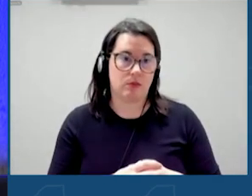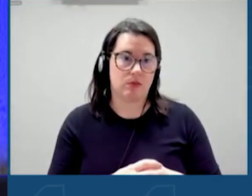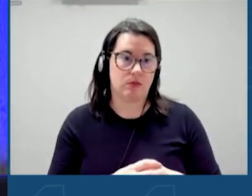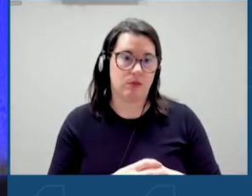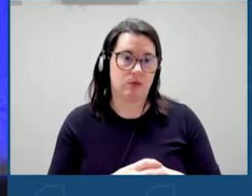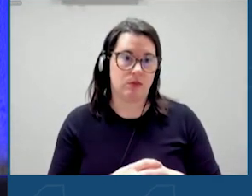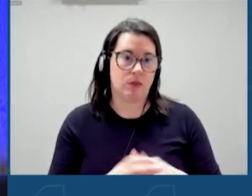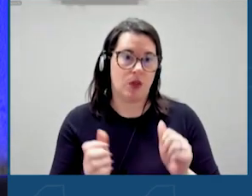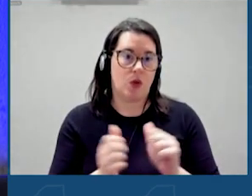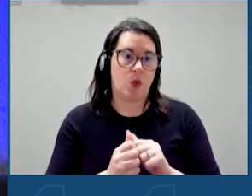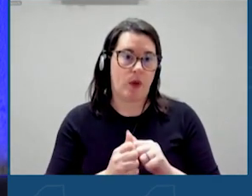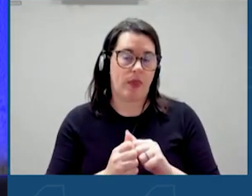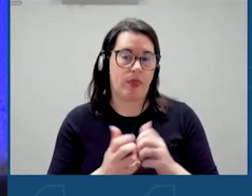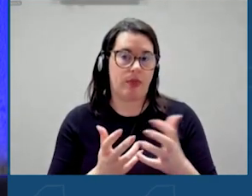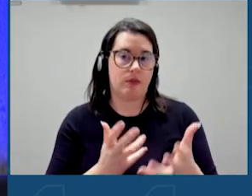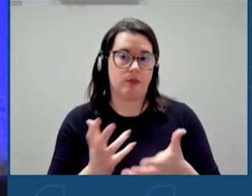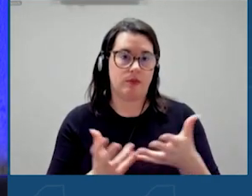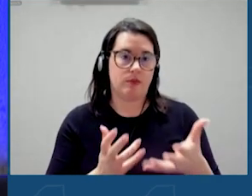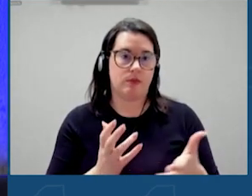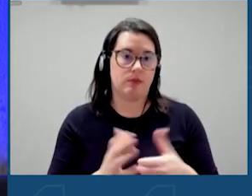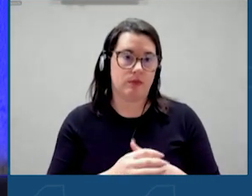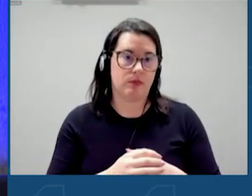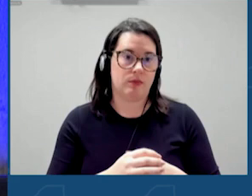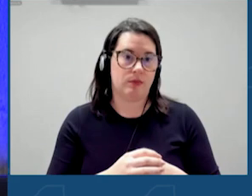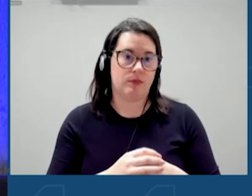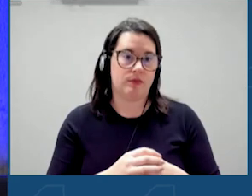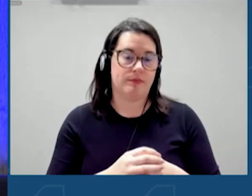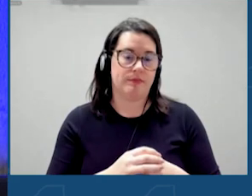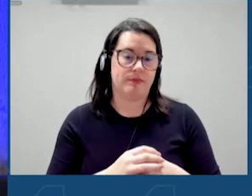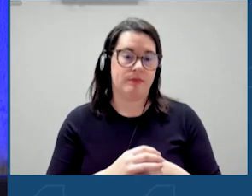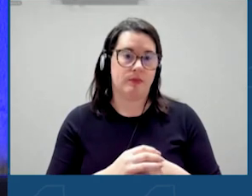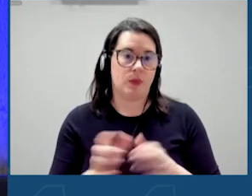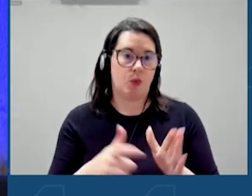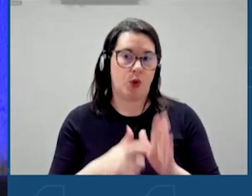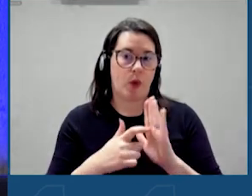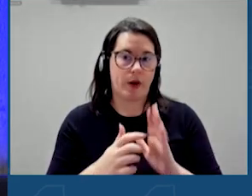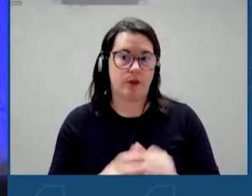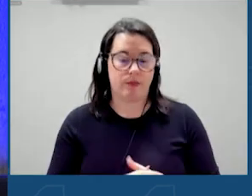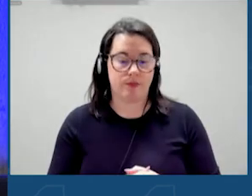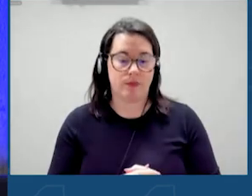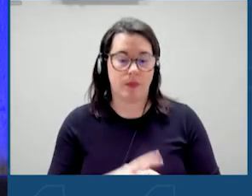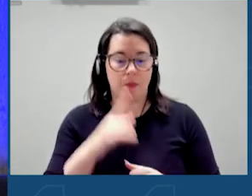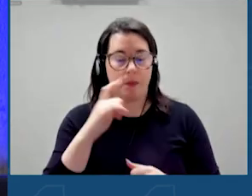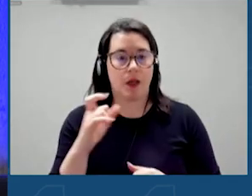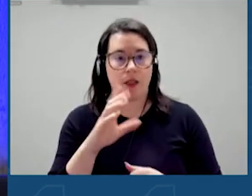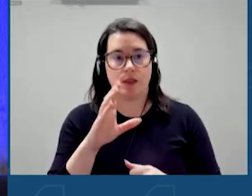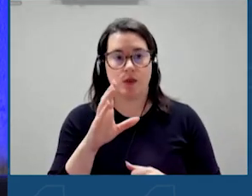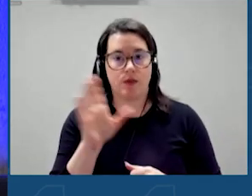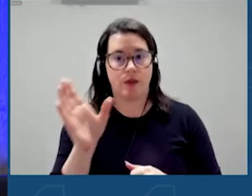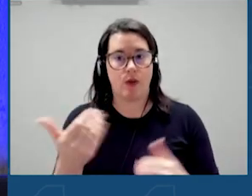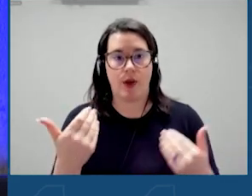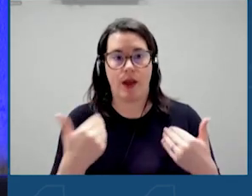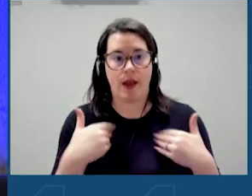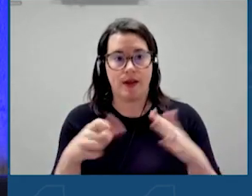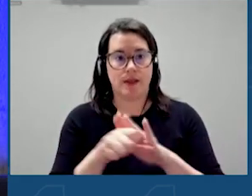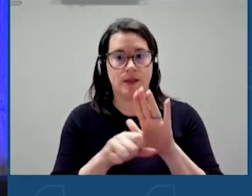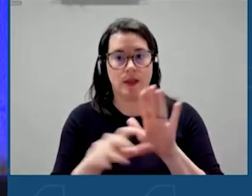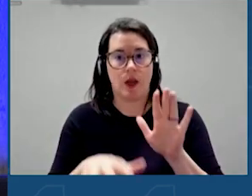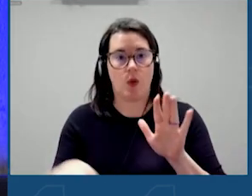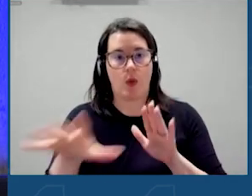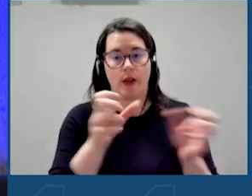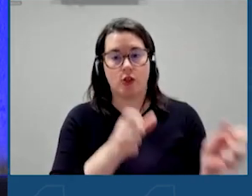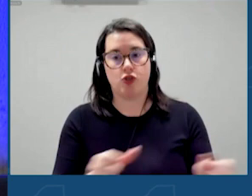with the fortitude and the zeal that's going to be required, because we've never had a statewide strategy on